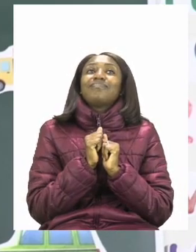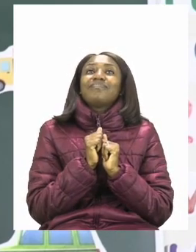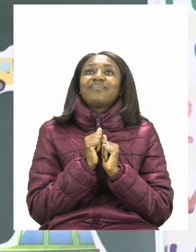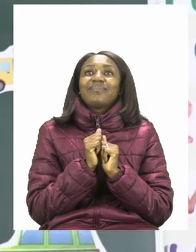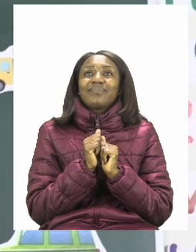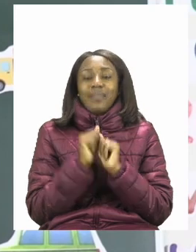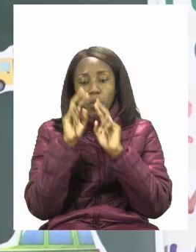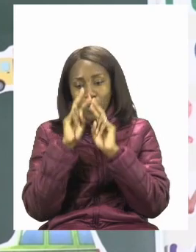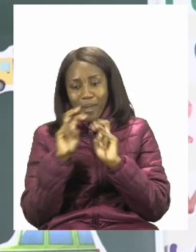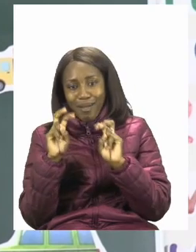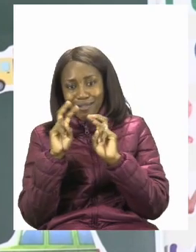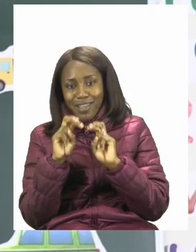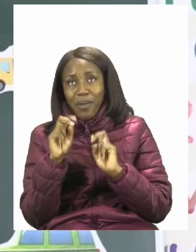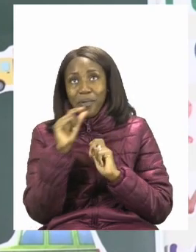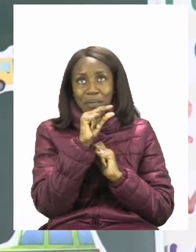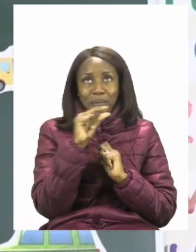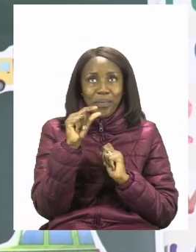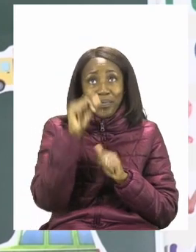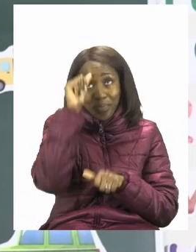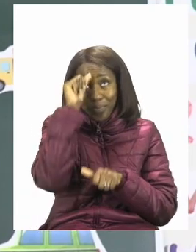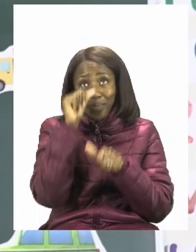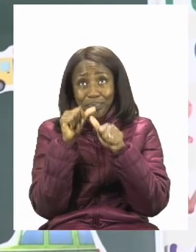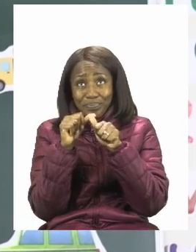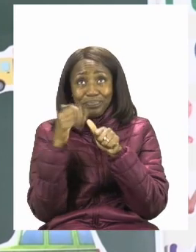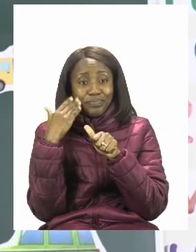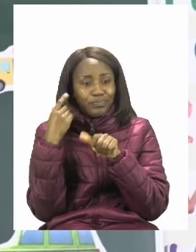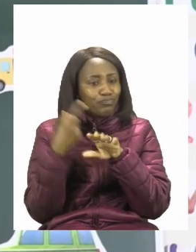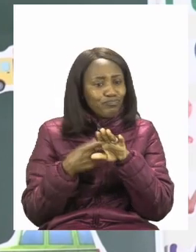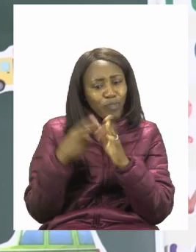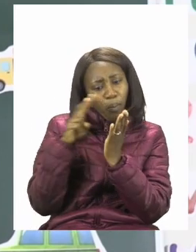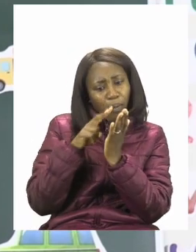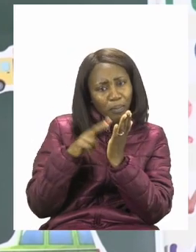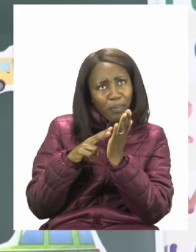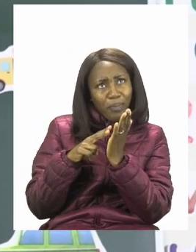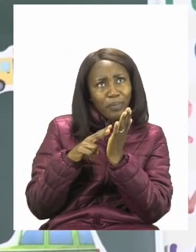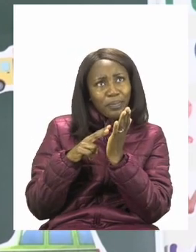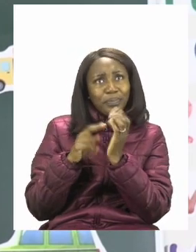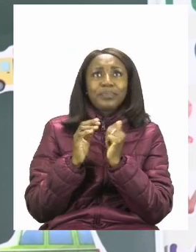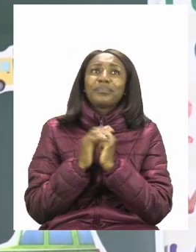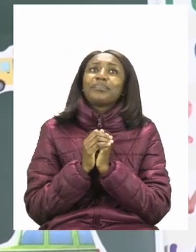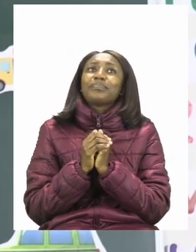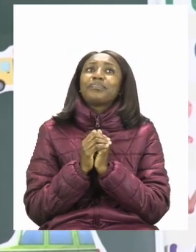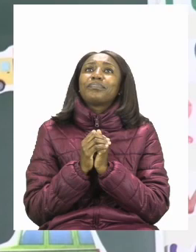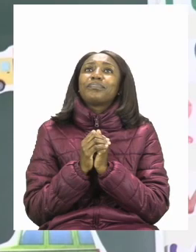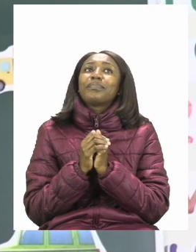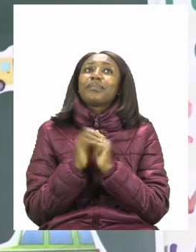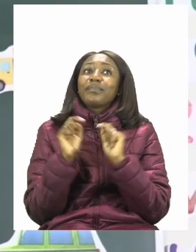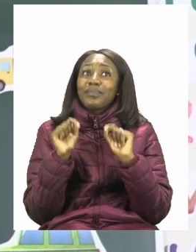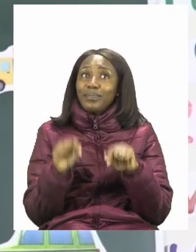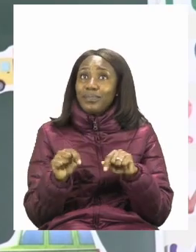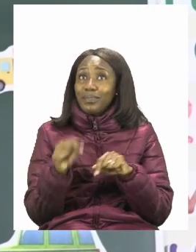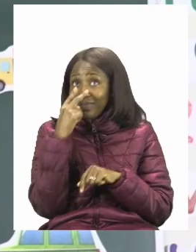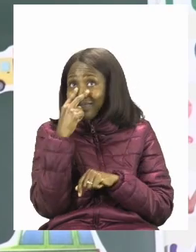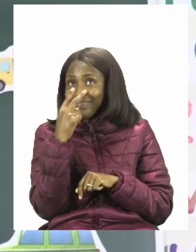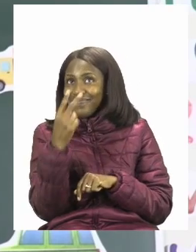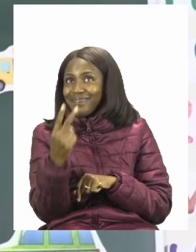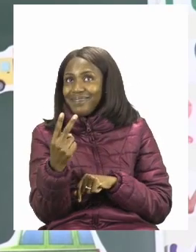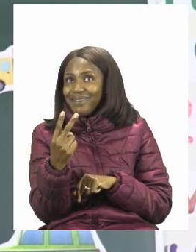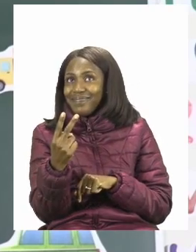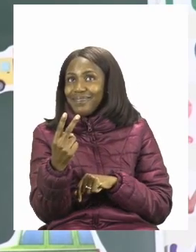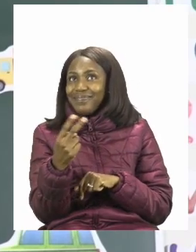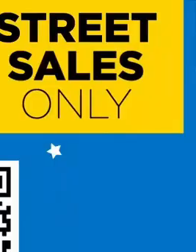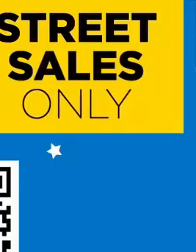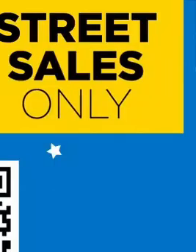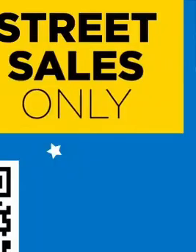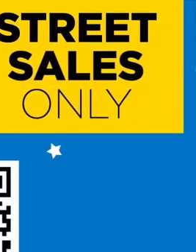you can remember them when you see them. We will quickly go for a short ad break. We will see each other